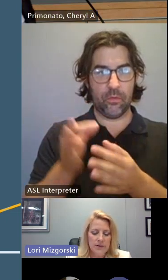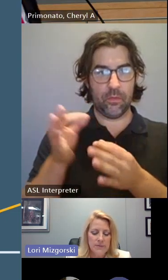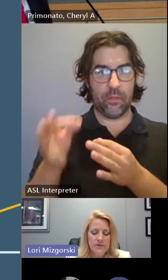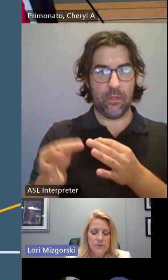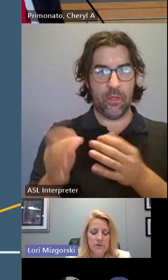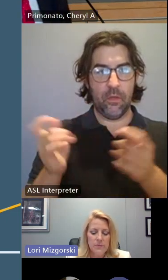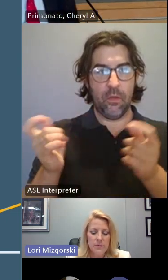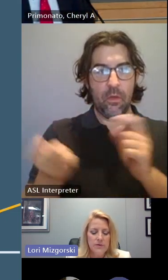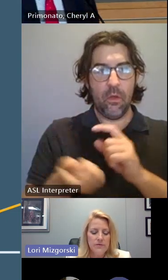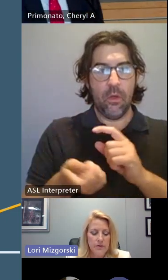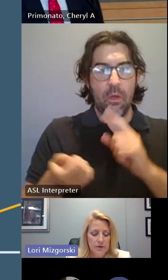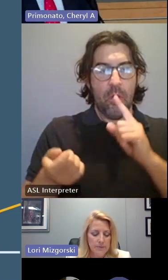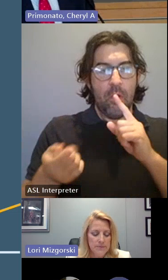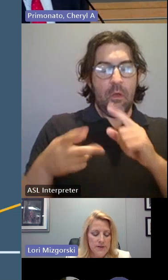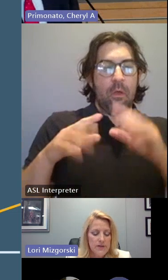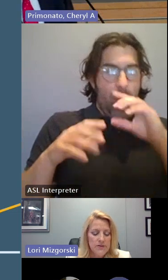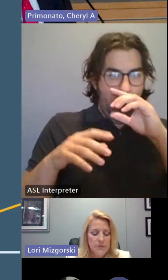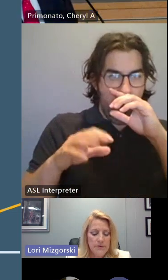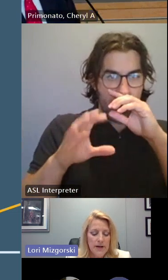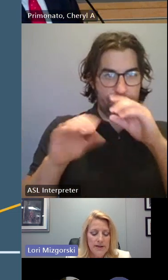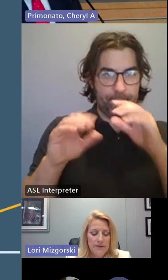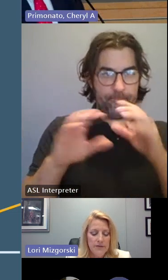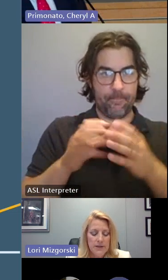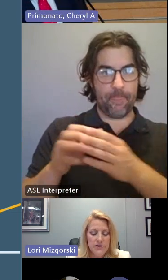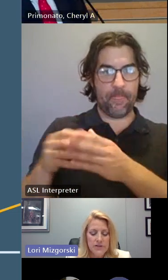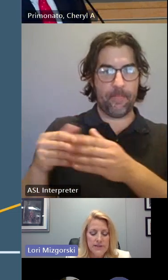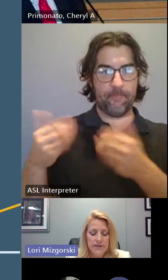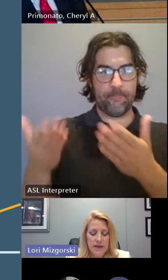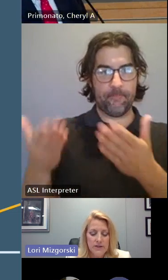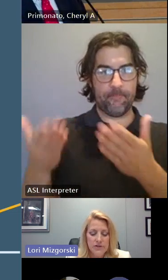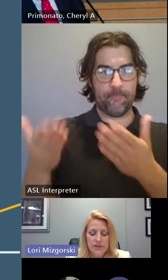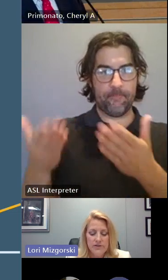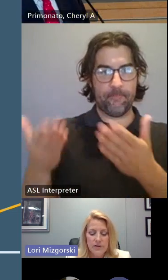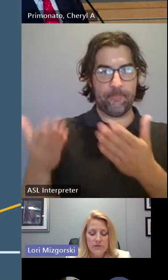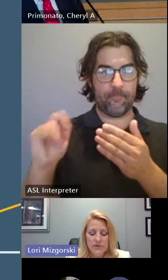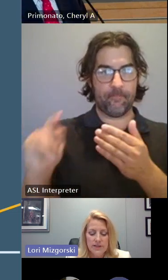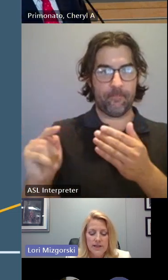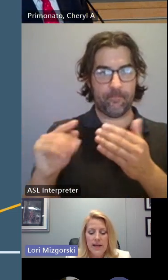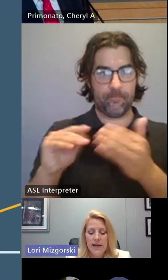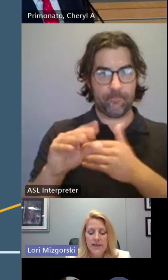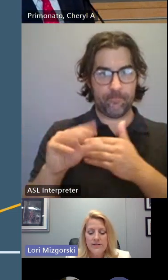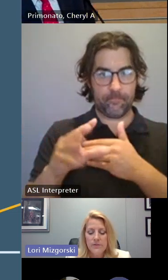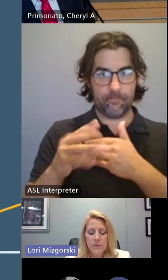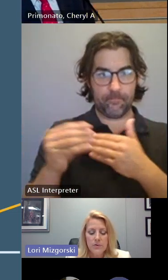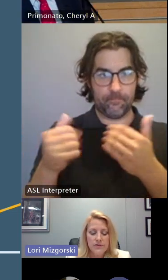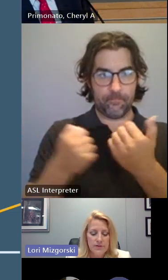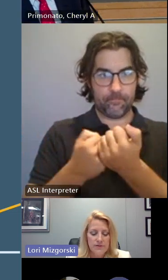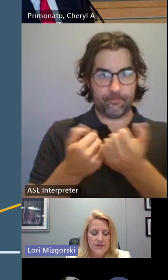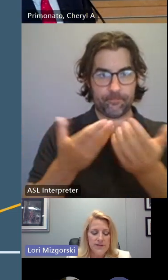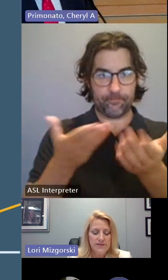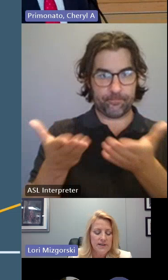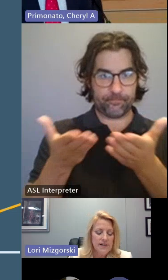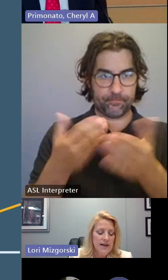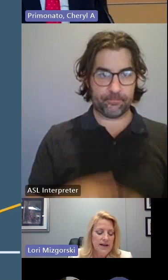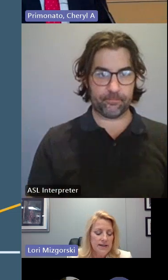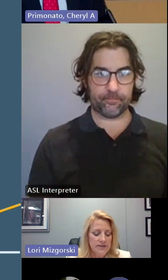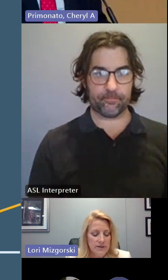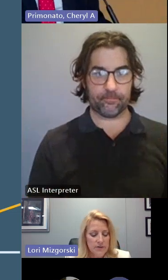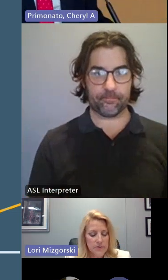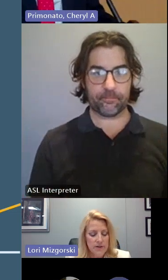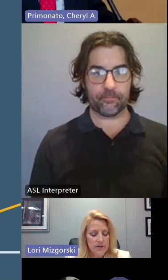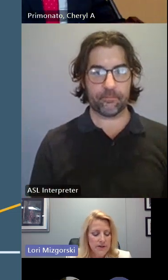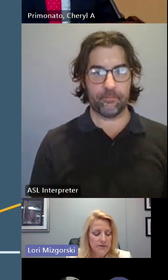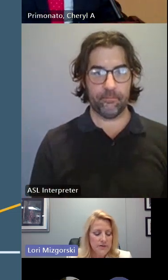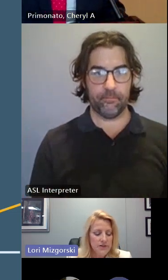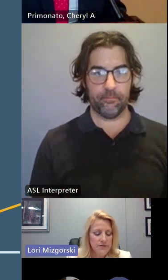amend agreements with a pool of firms to provide information technology consulting and support services.